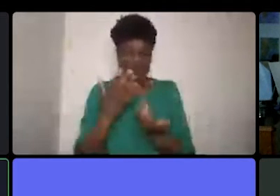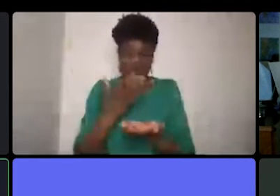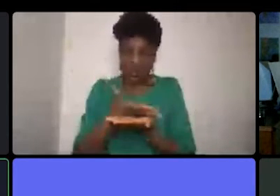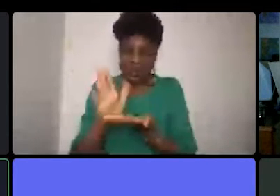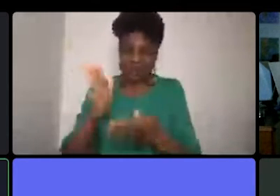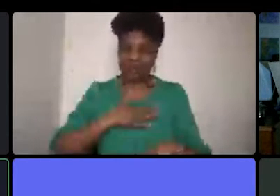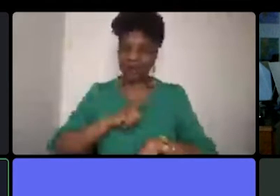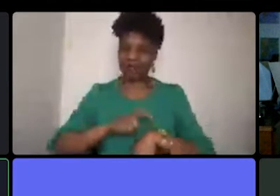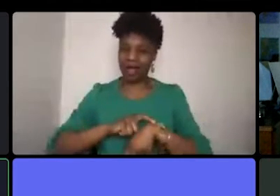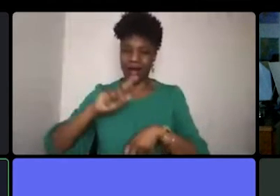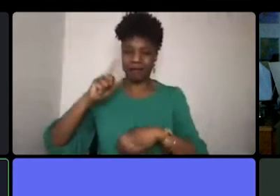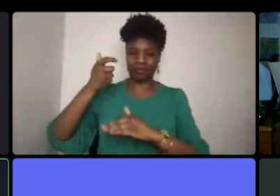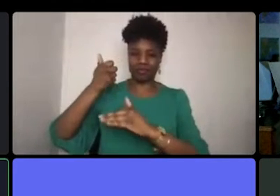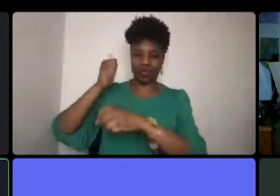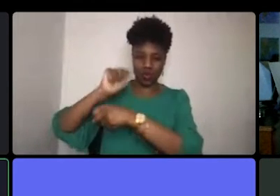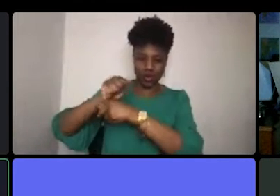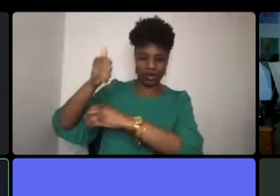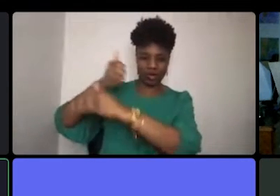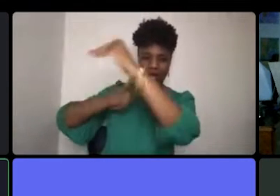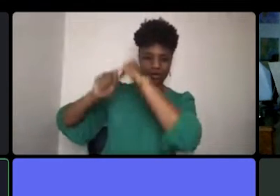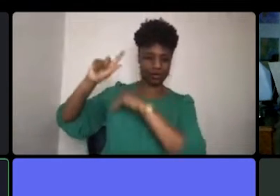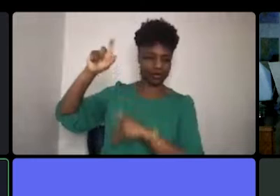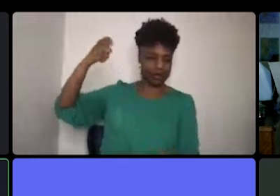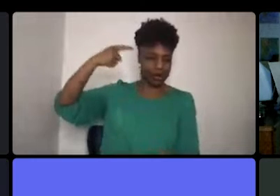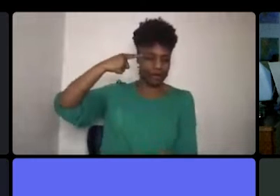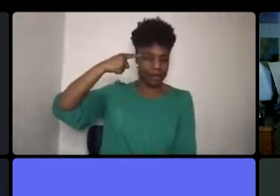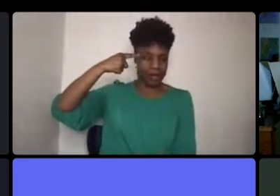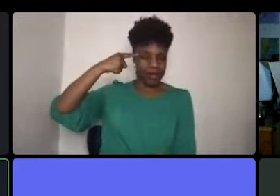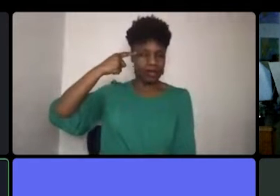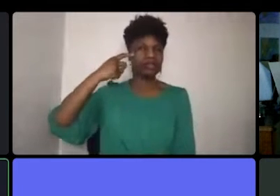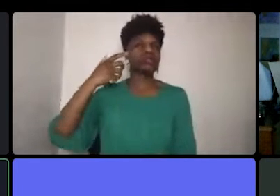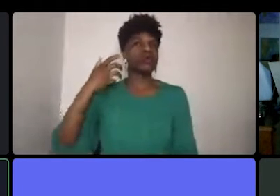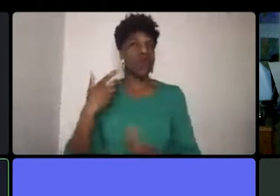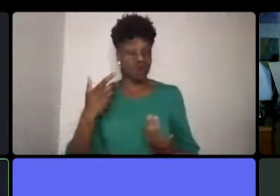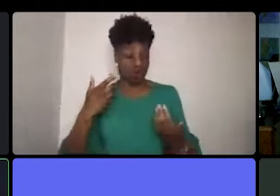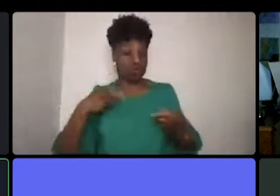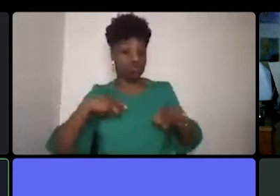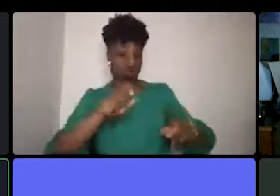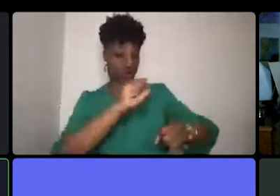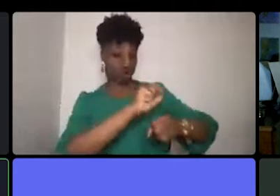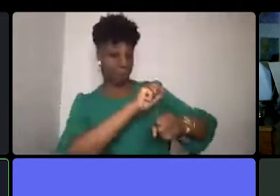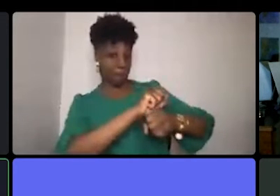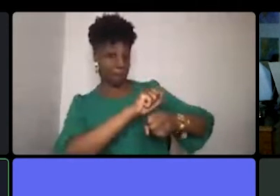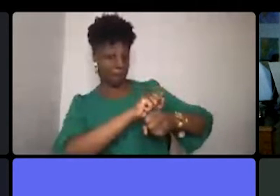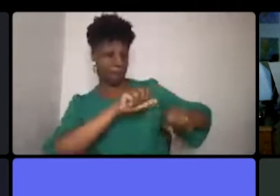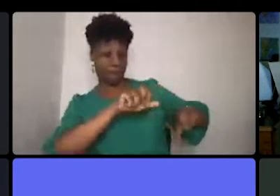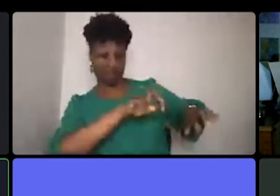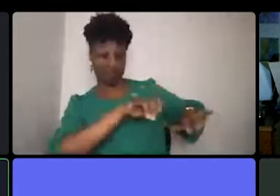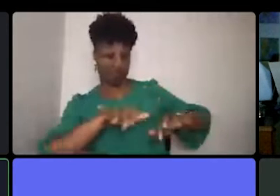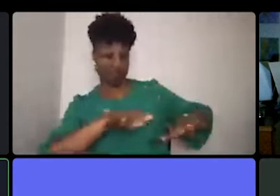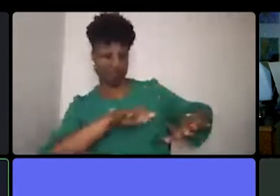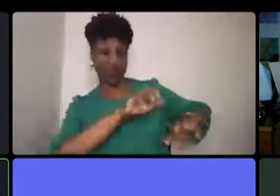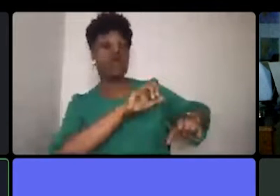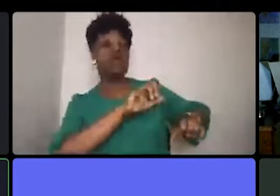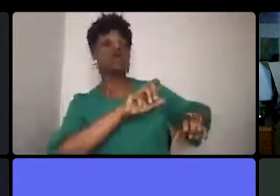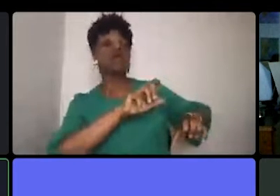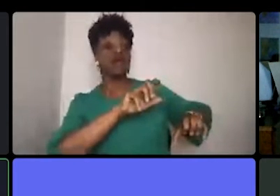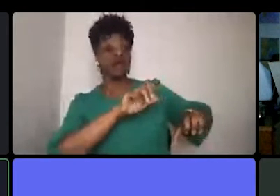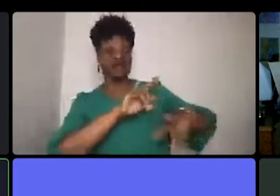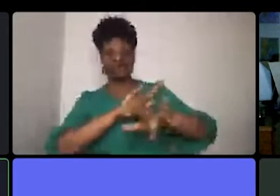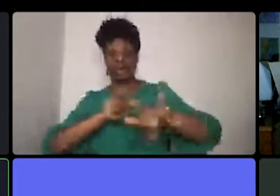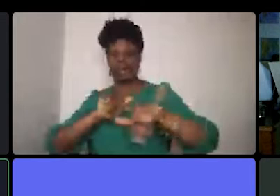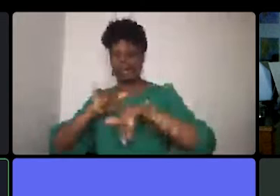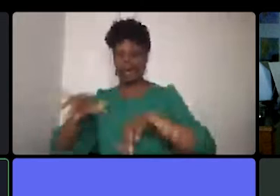so while I was still working, I started taking classes and then just going down that route with it.